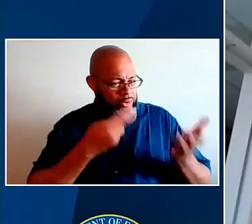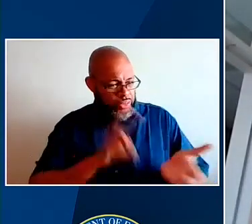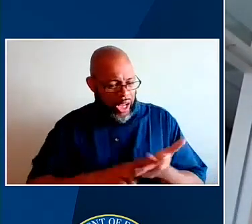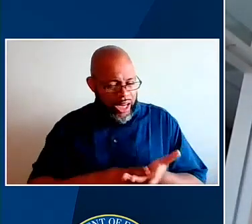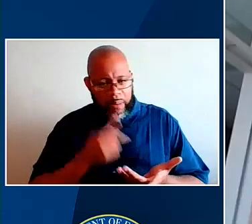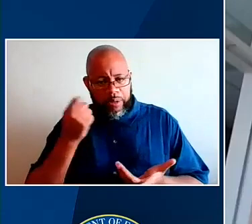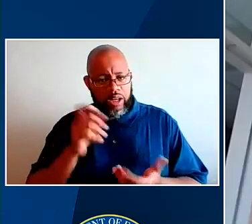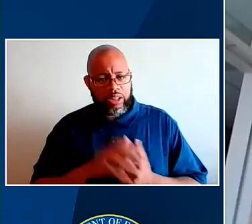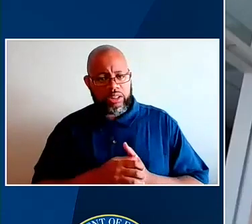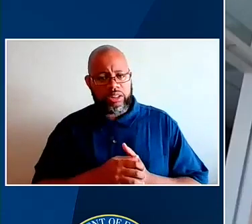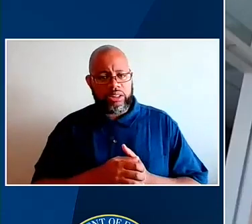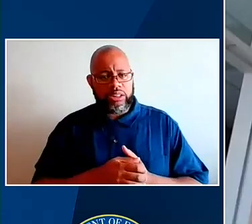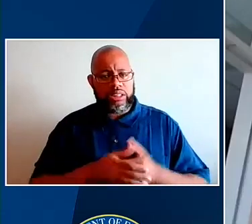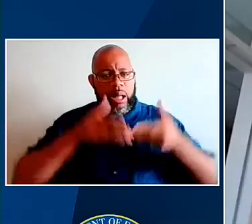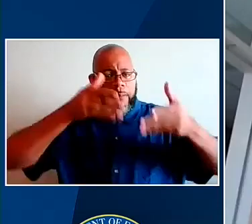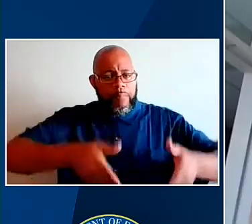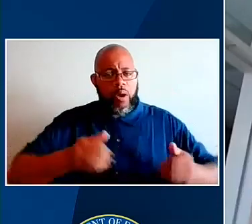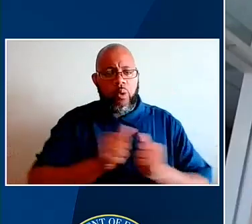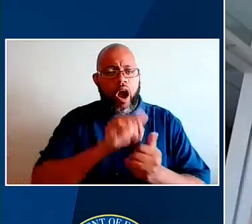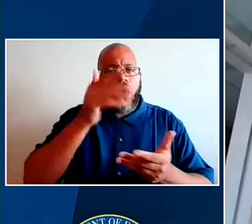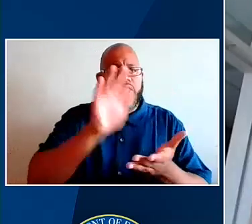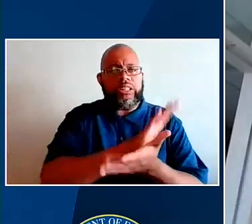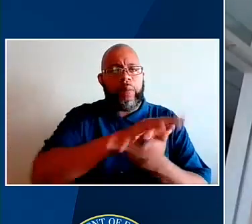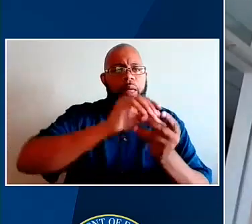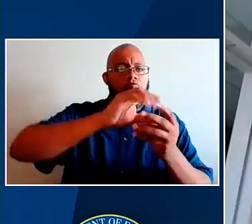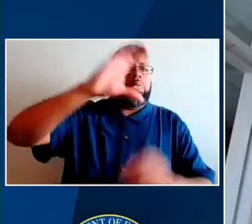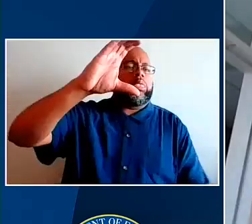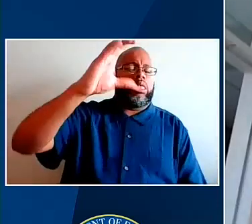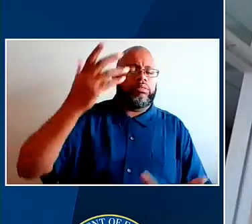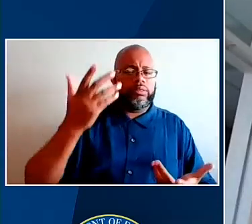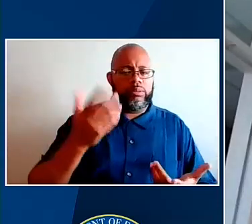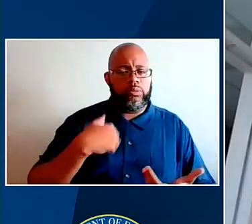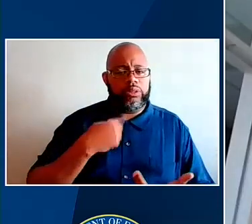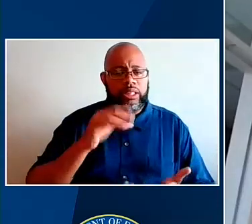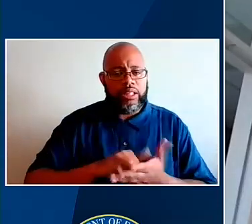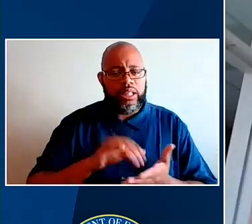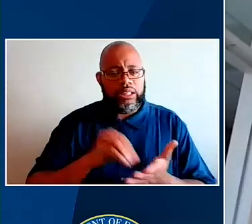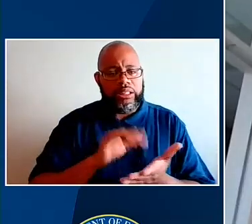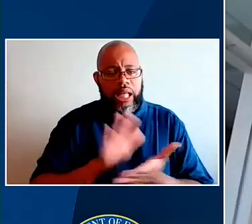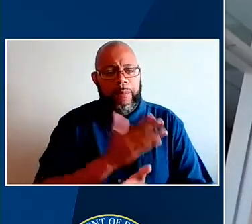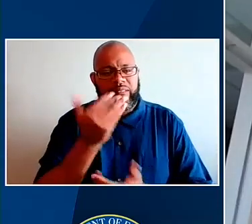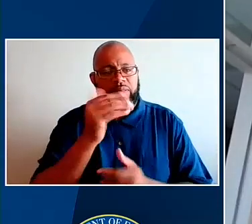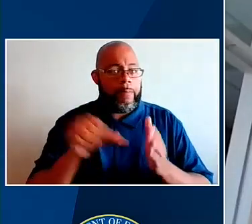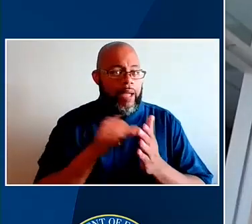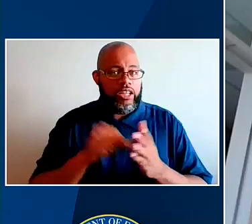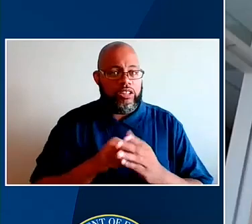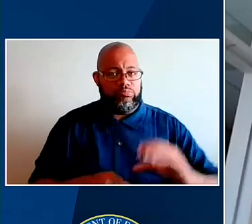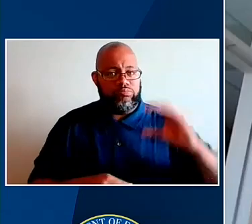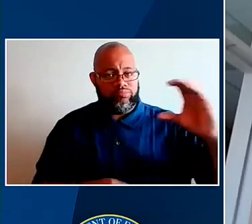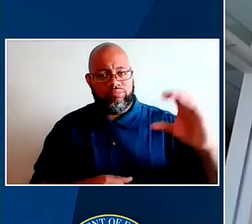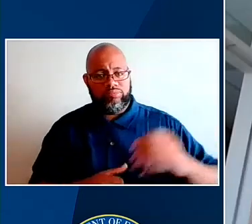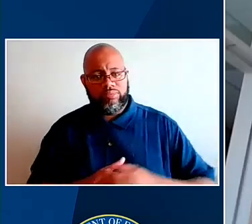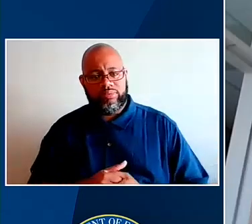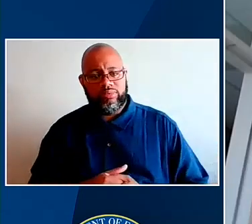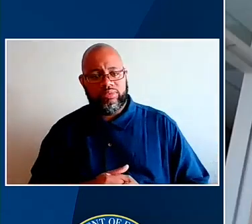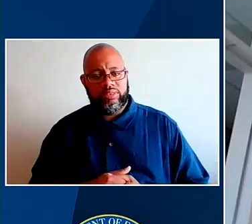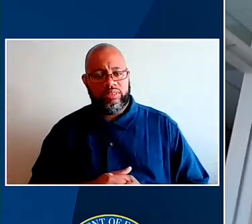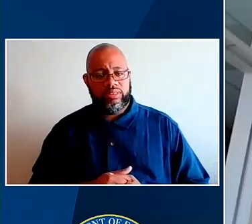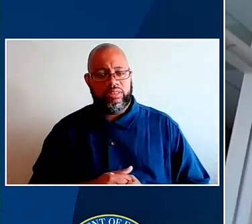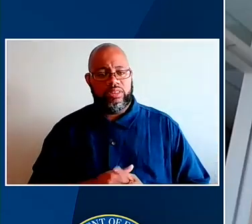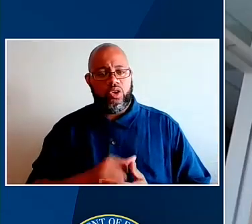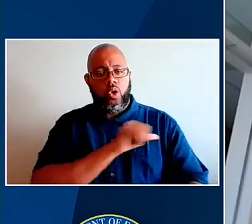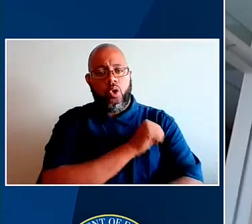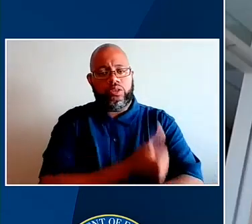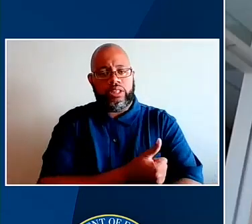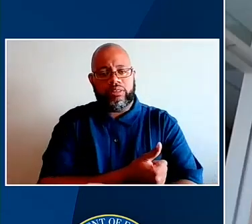because it's buried with a bunch of other documents. Because we'll see documents 15 pages deep, and the authorization